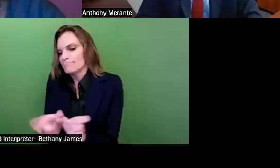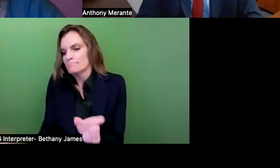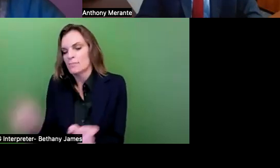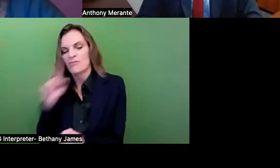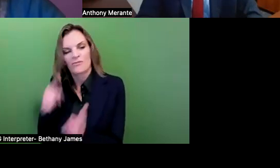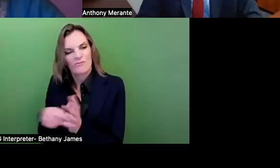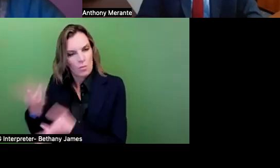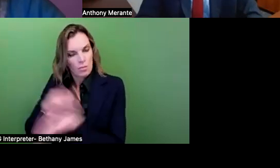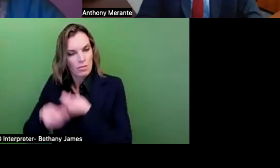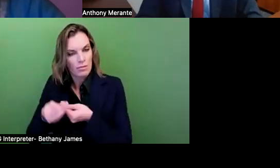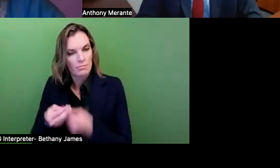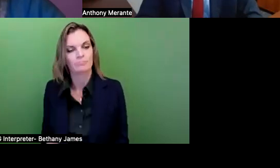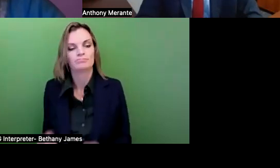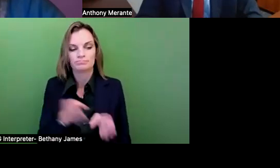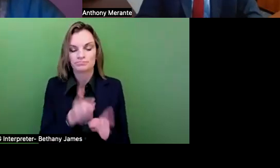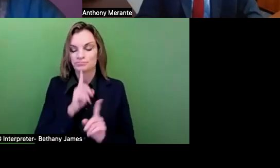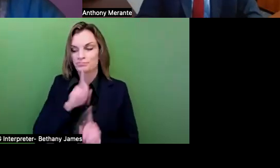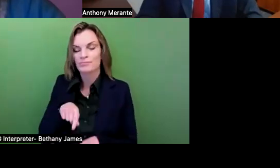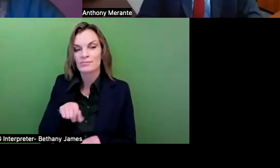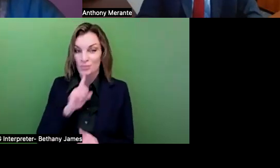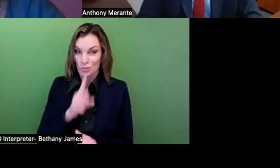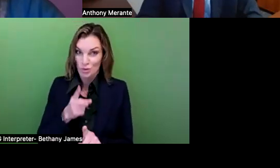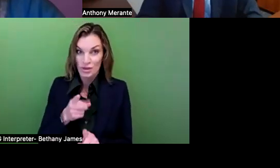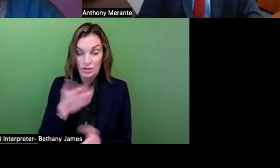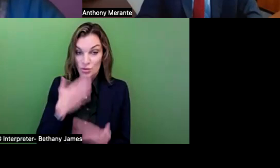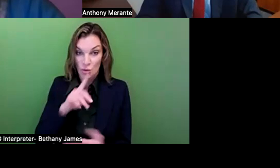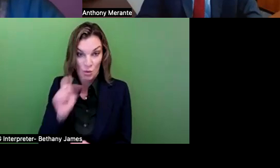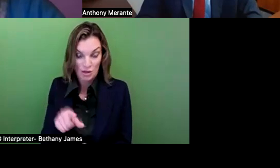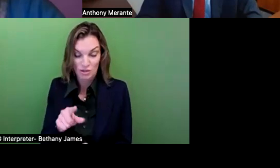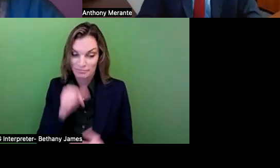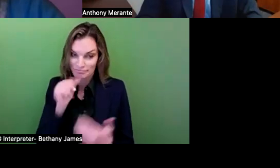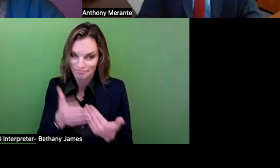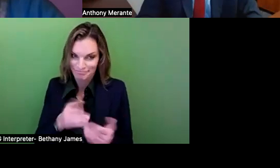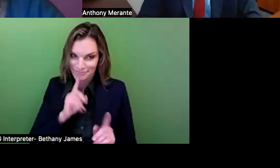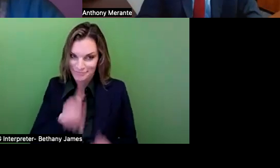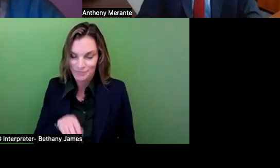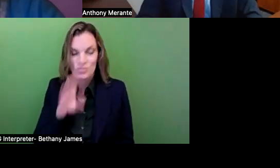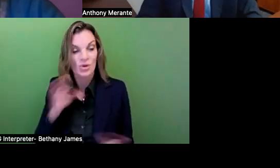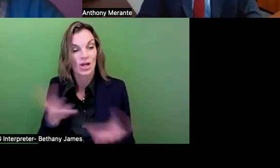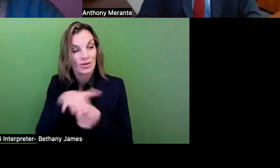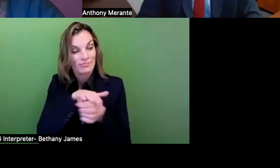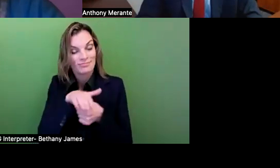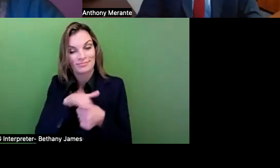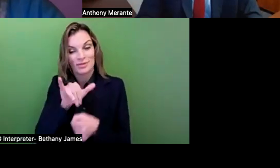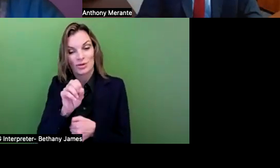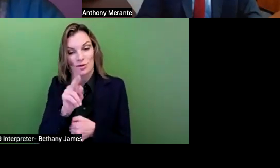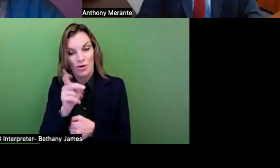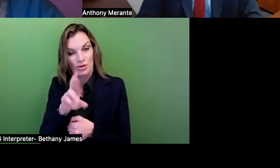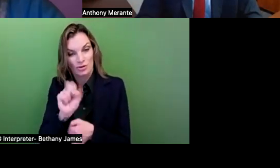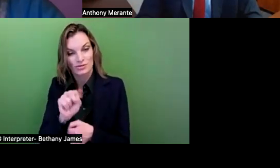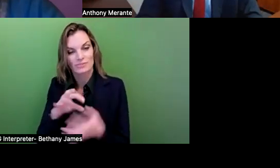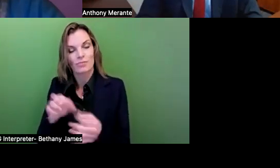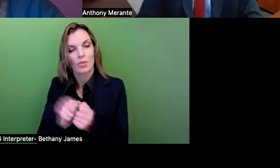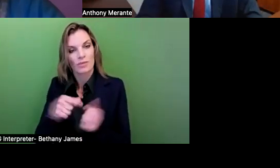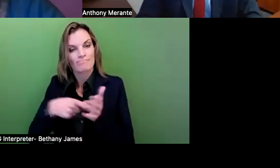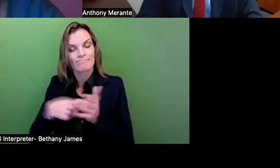it's a moving target. The housing, the building that we have done here in the city of Yonkers has created a problem,